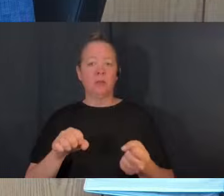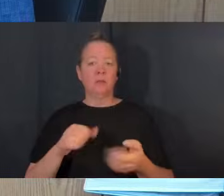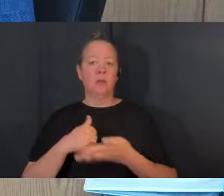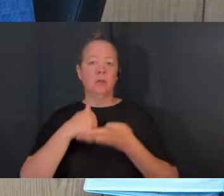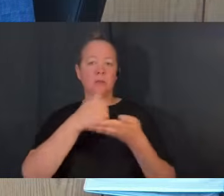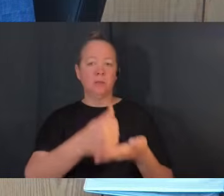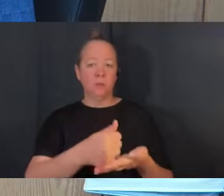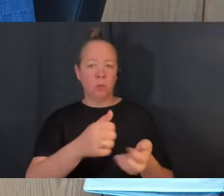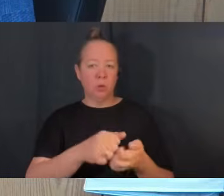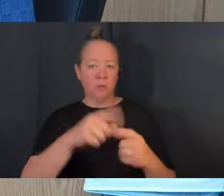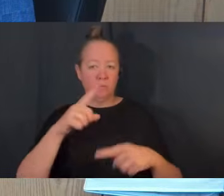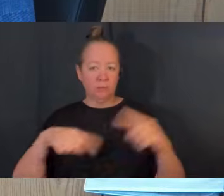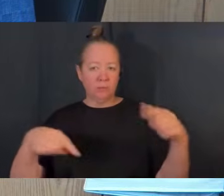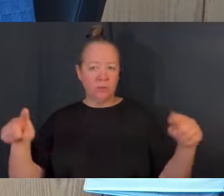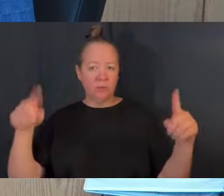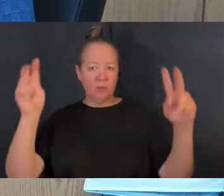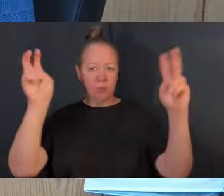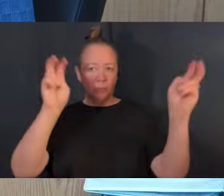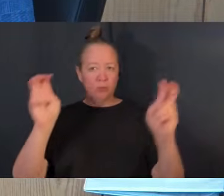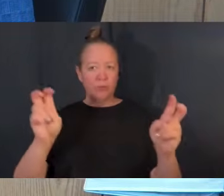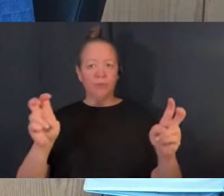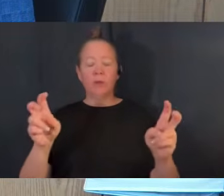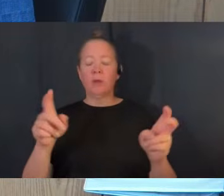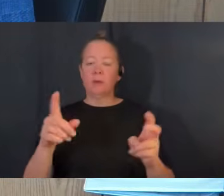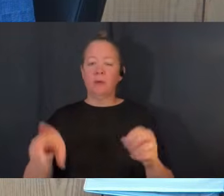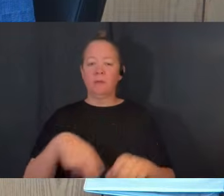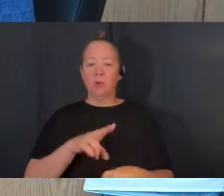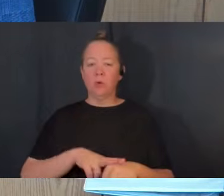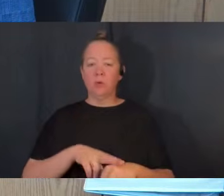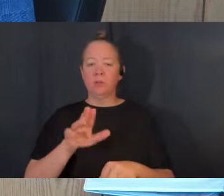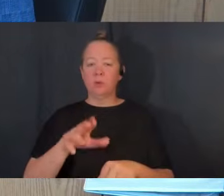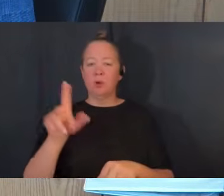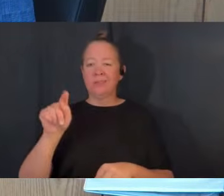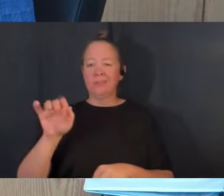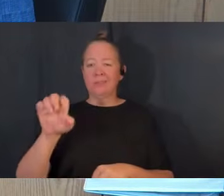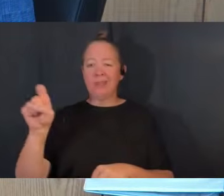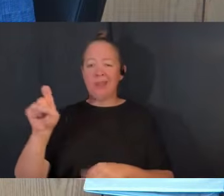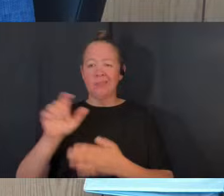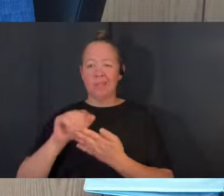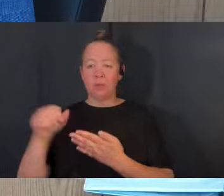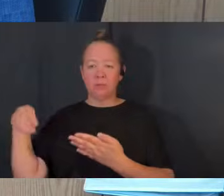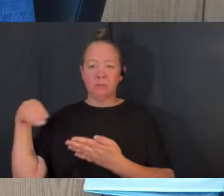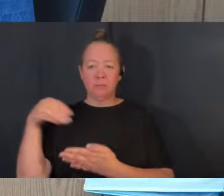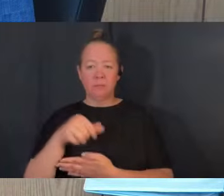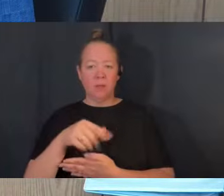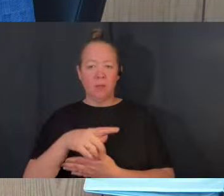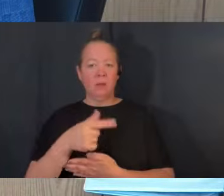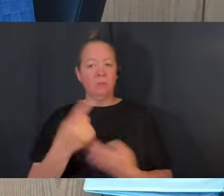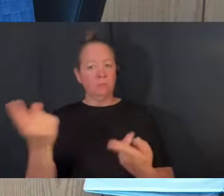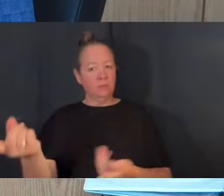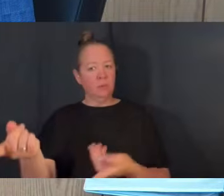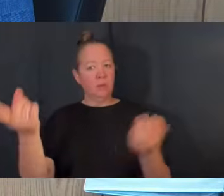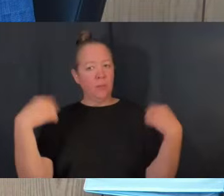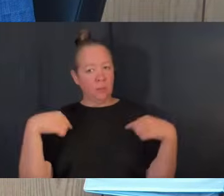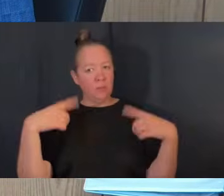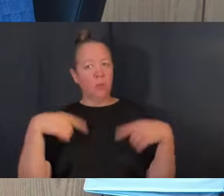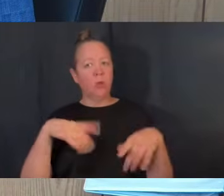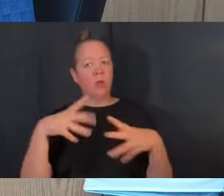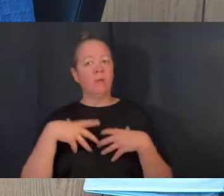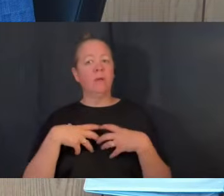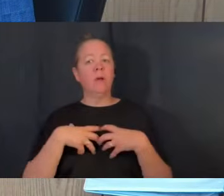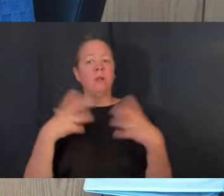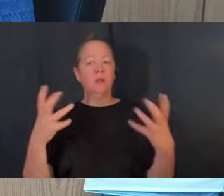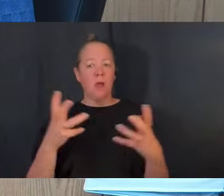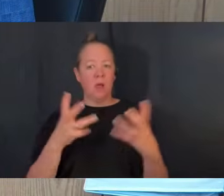may have, and of course that your tax dollars pay for. Come after that. We will have a lot of giveaways to